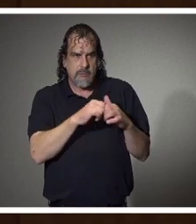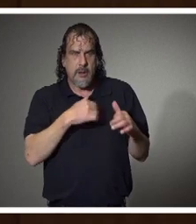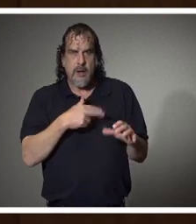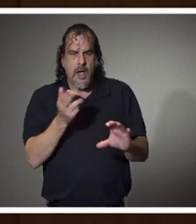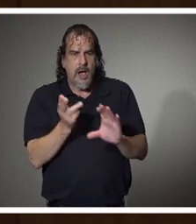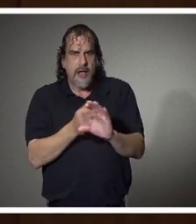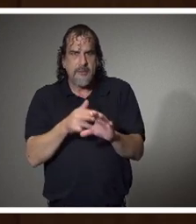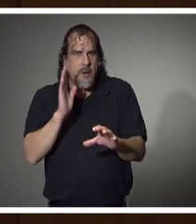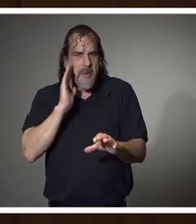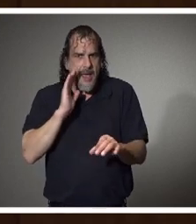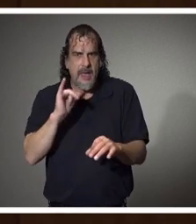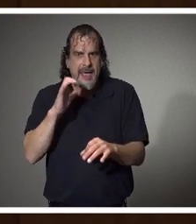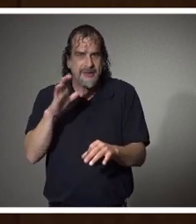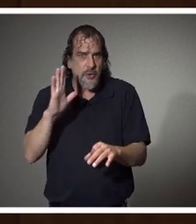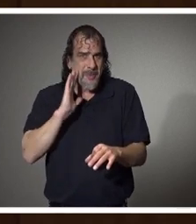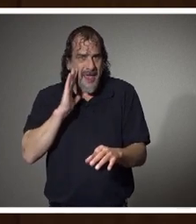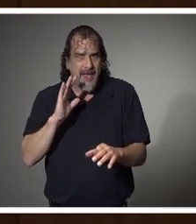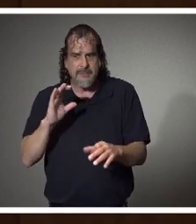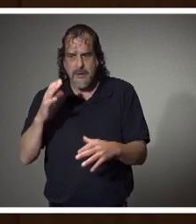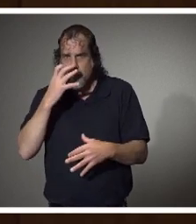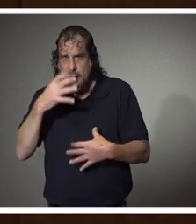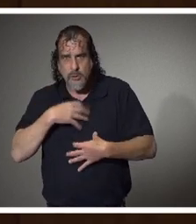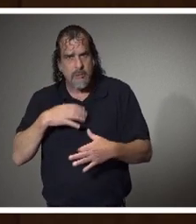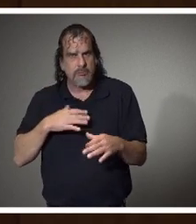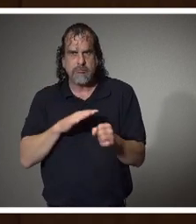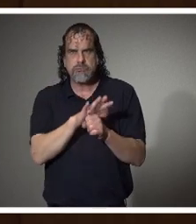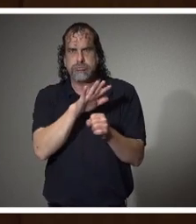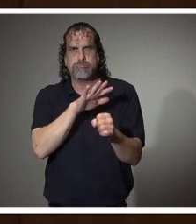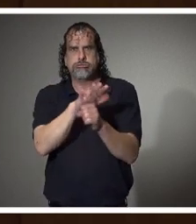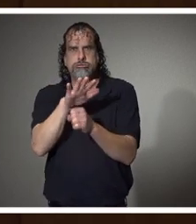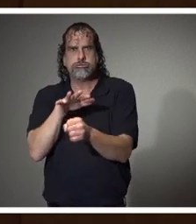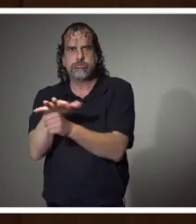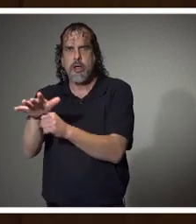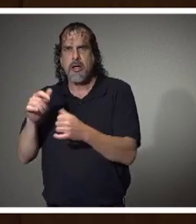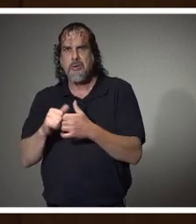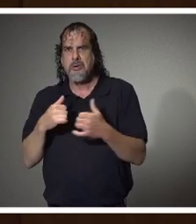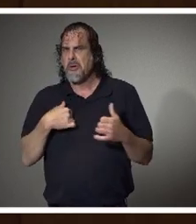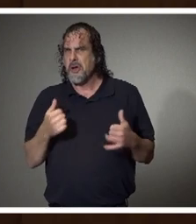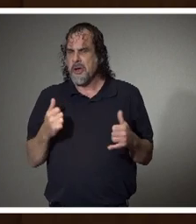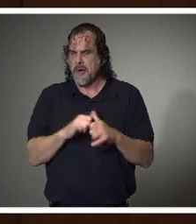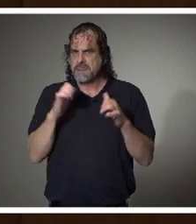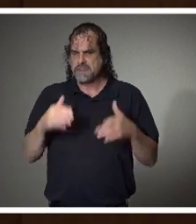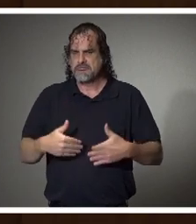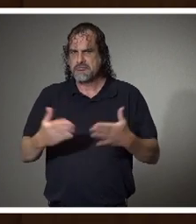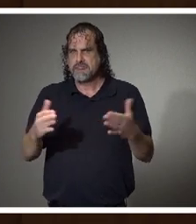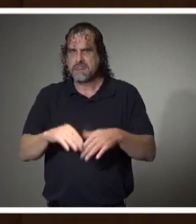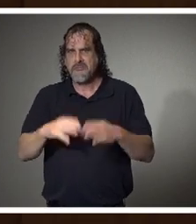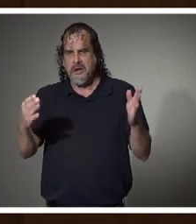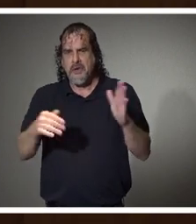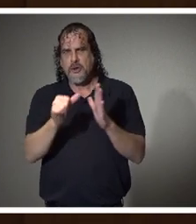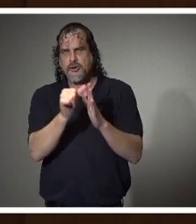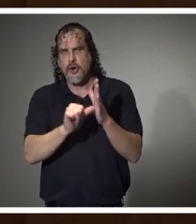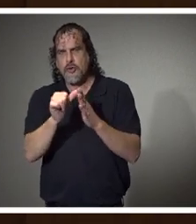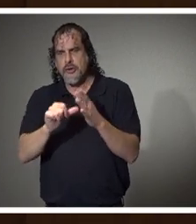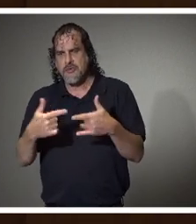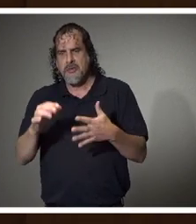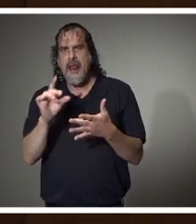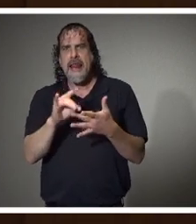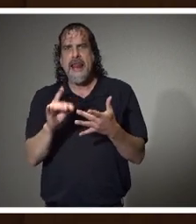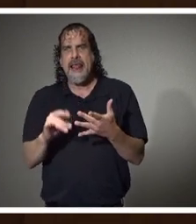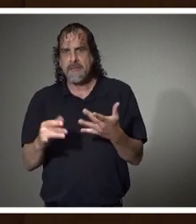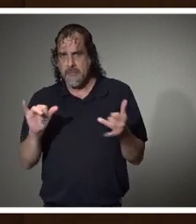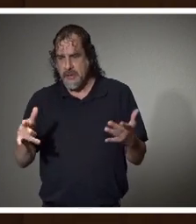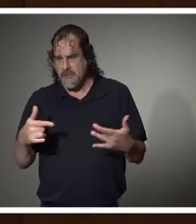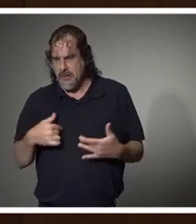hospital beds, ICU, et cetera, giving us additional confidence that we can start allowing additional medical procedures to occur for people who